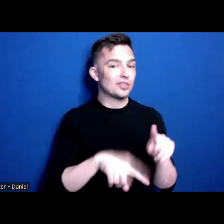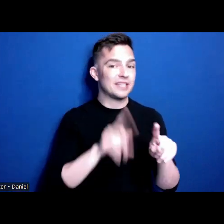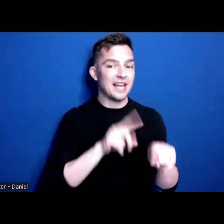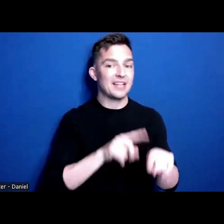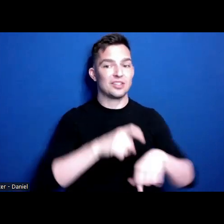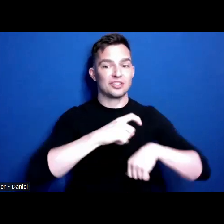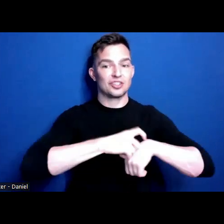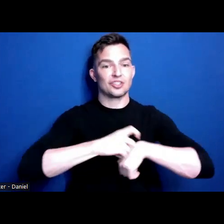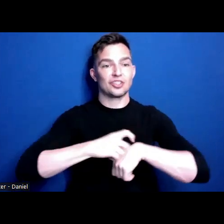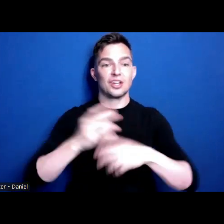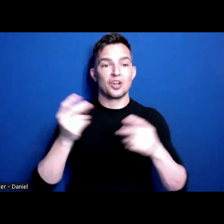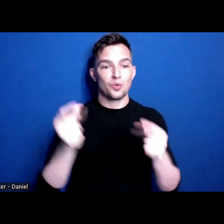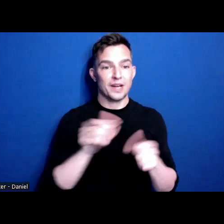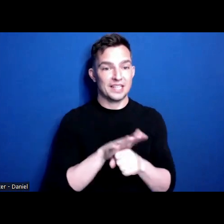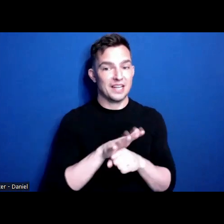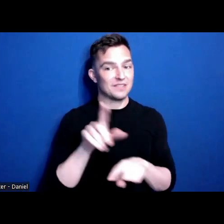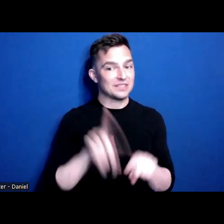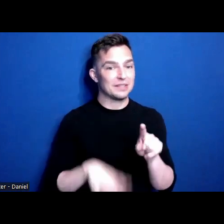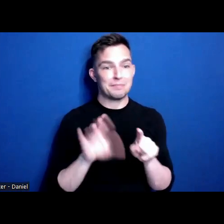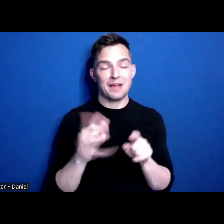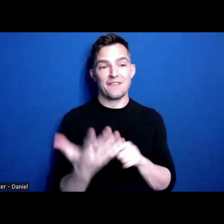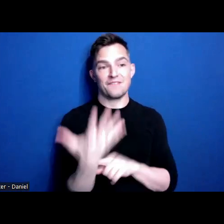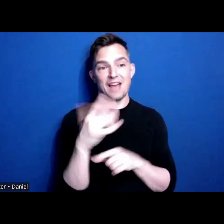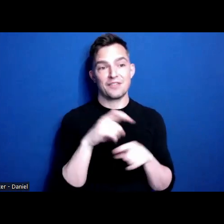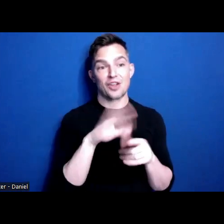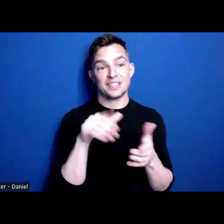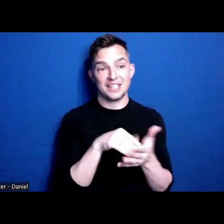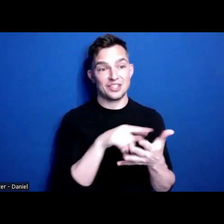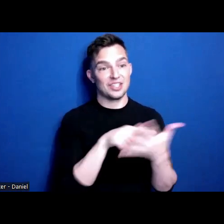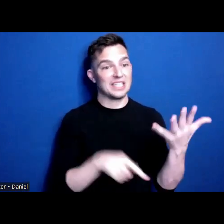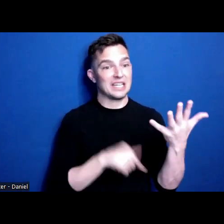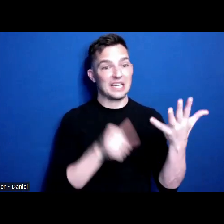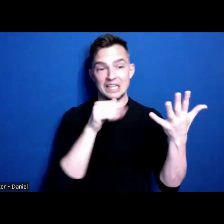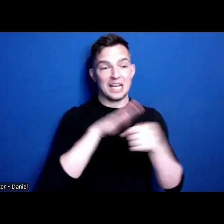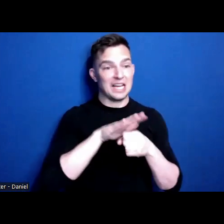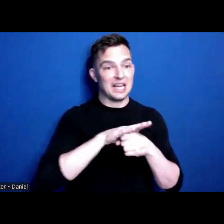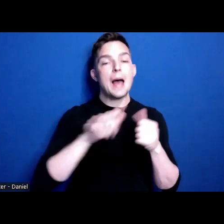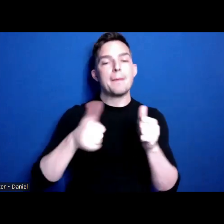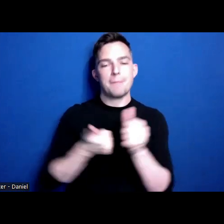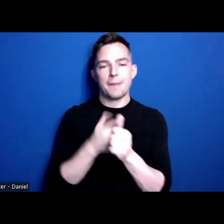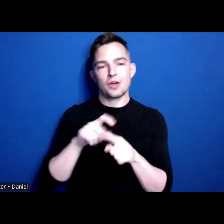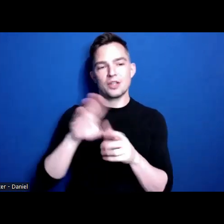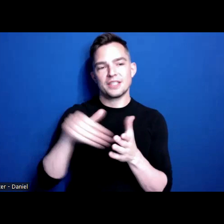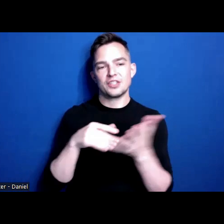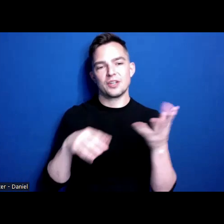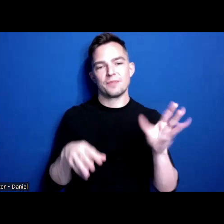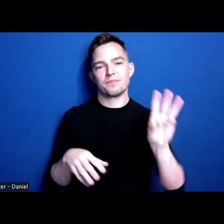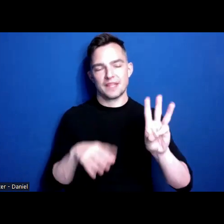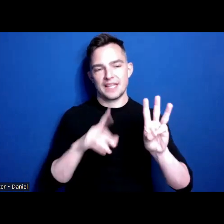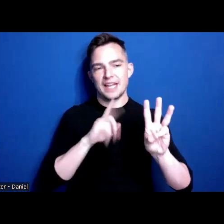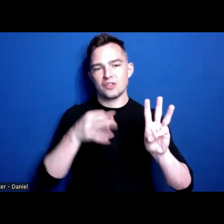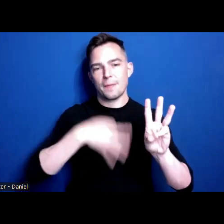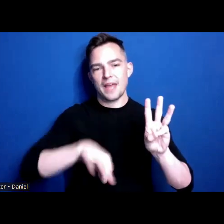answered quickly enough by the 5 call centers, a backup call center would be able to answer on behalf